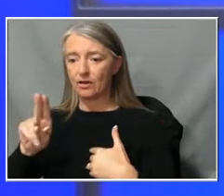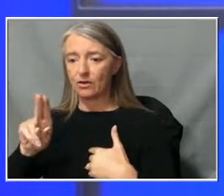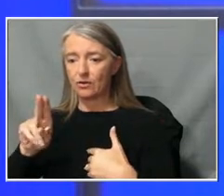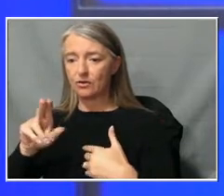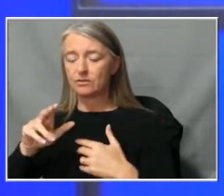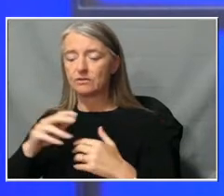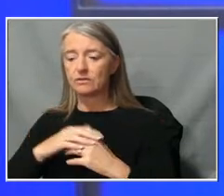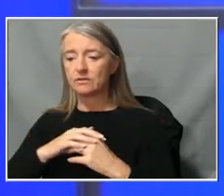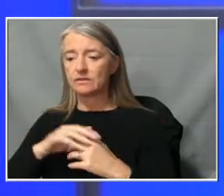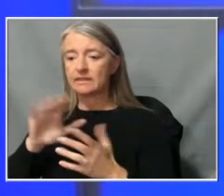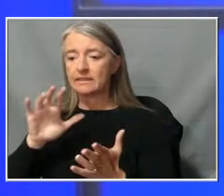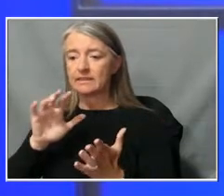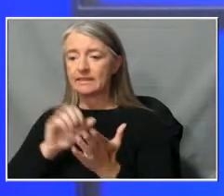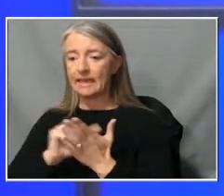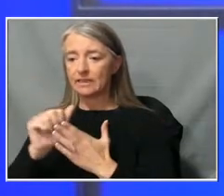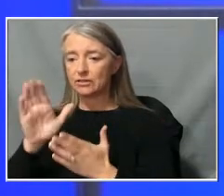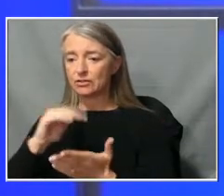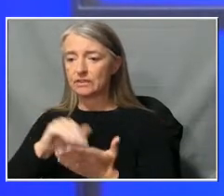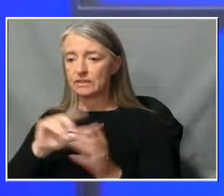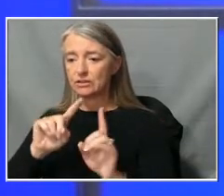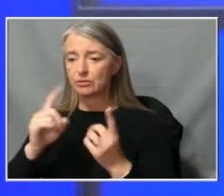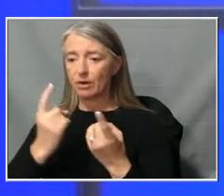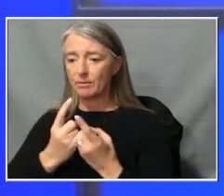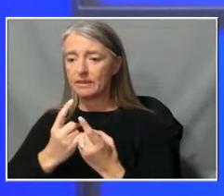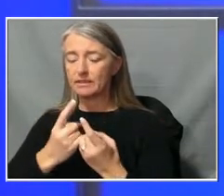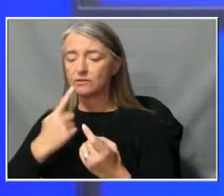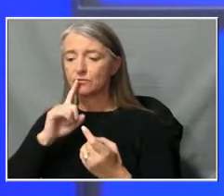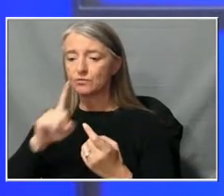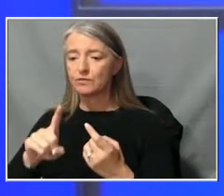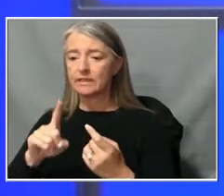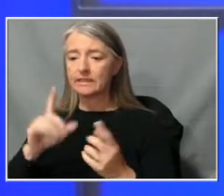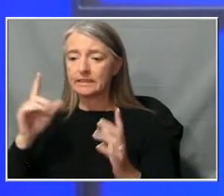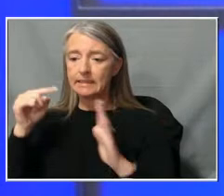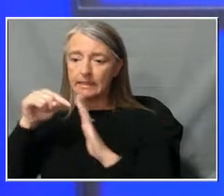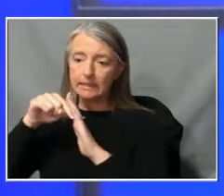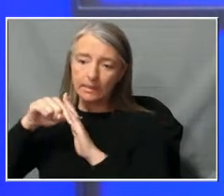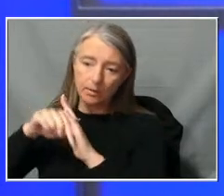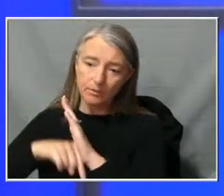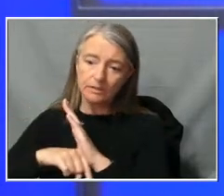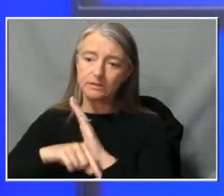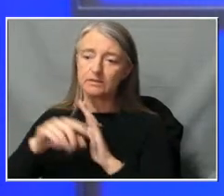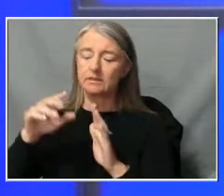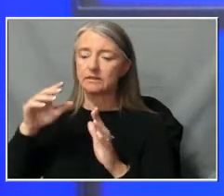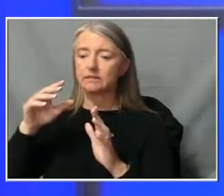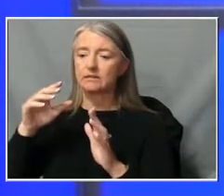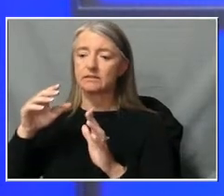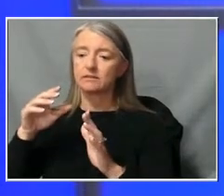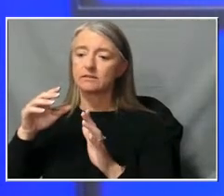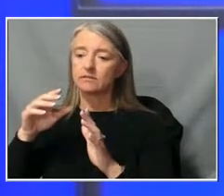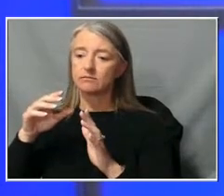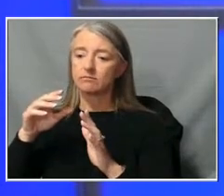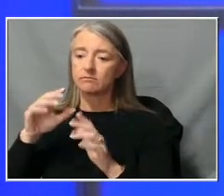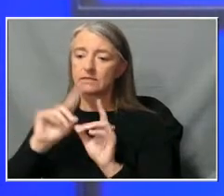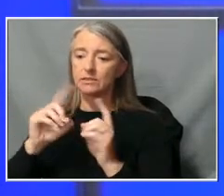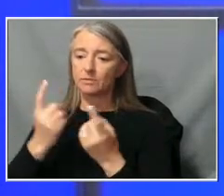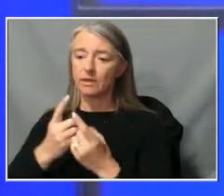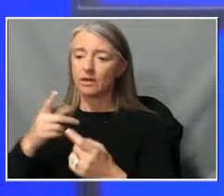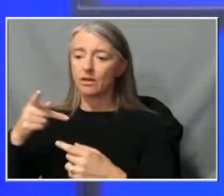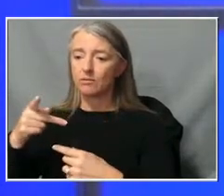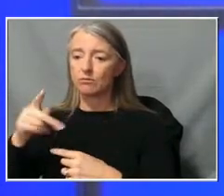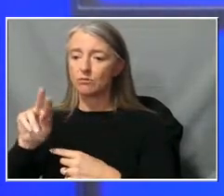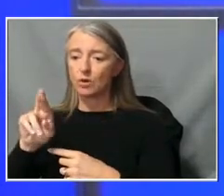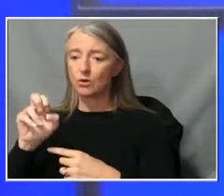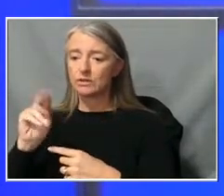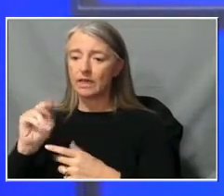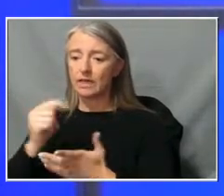Oncology department, which is really a really comprehensive radiation oncology department. So we have proton therapy, which is